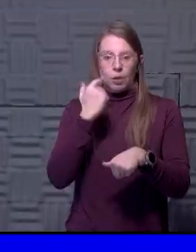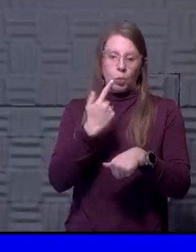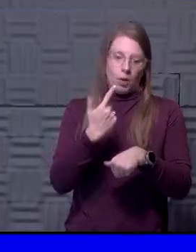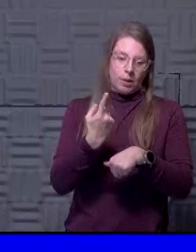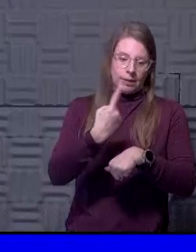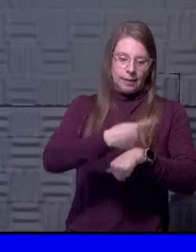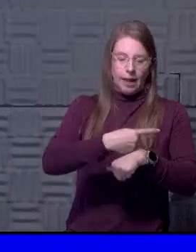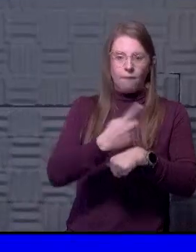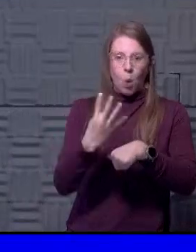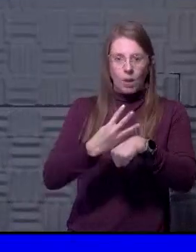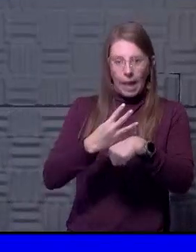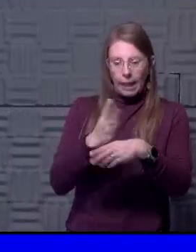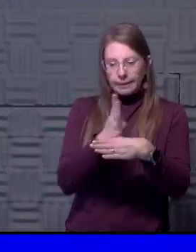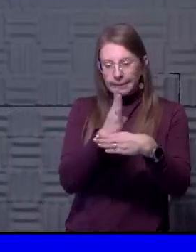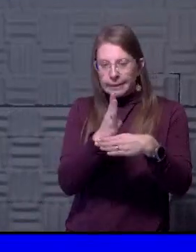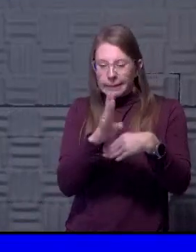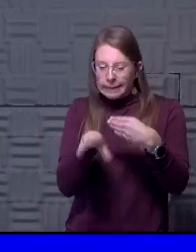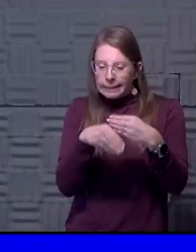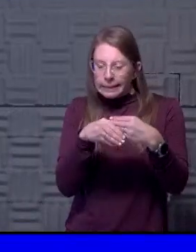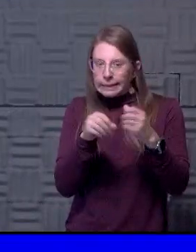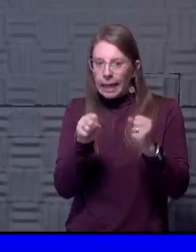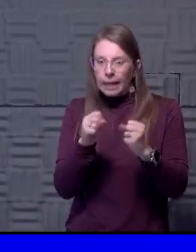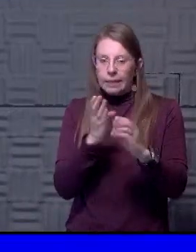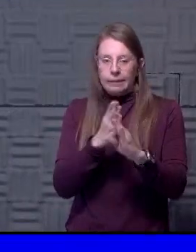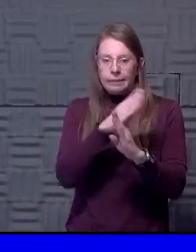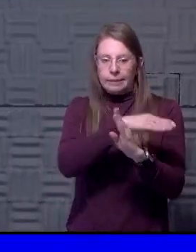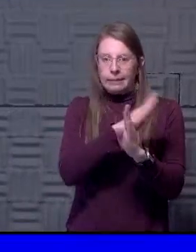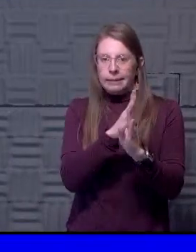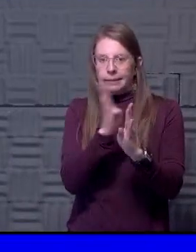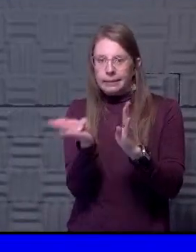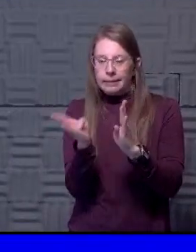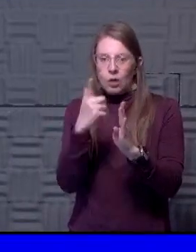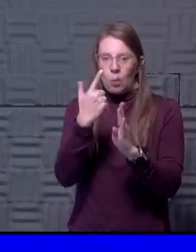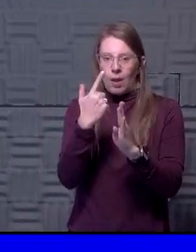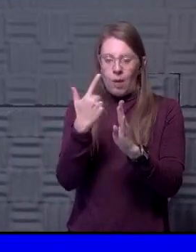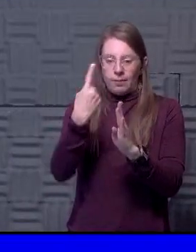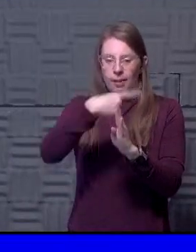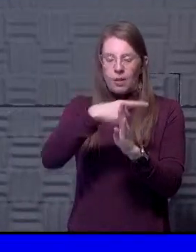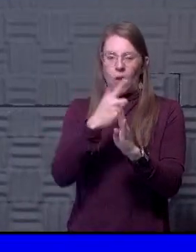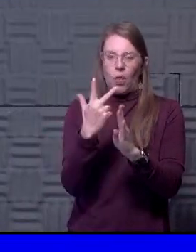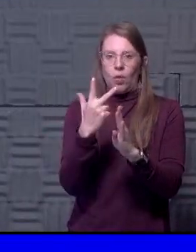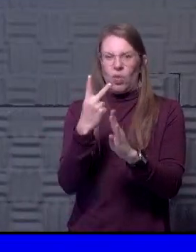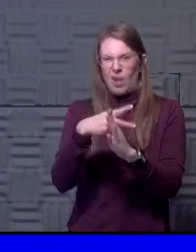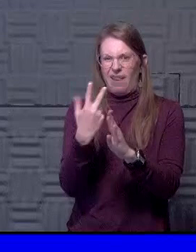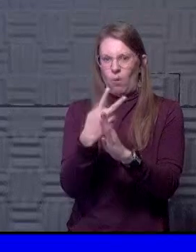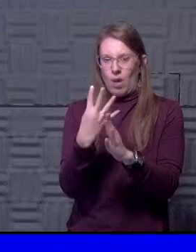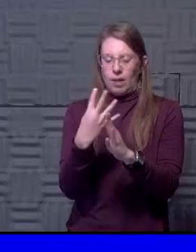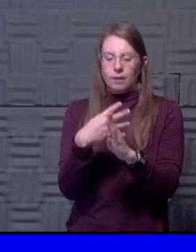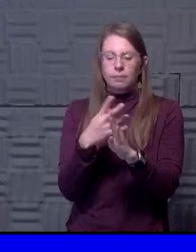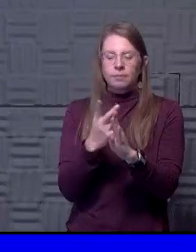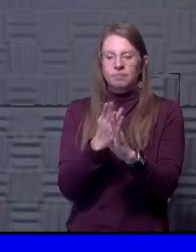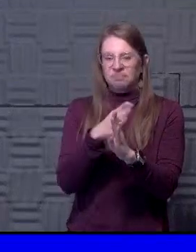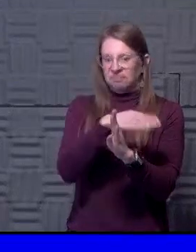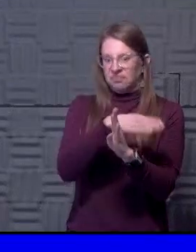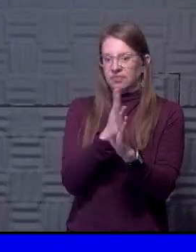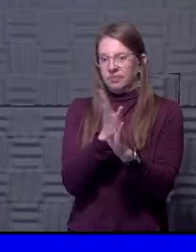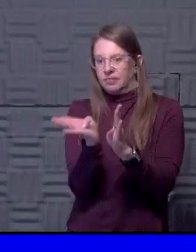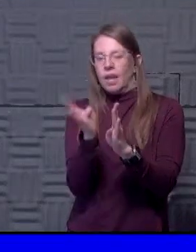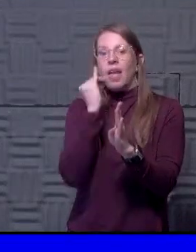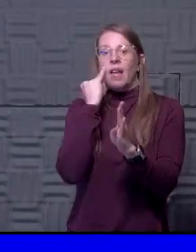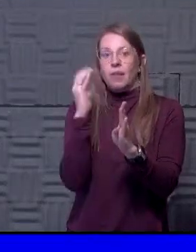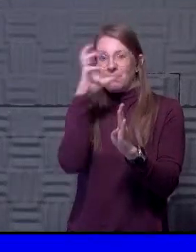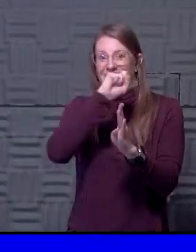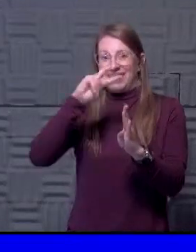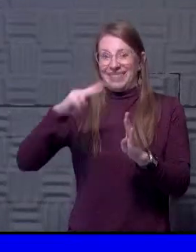days, there is that 4-day grace period, either side of that. I think it's on both of them, yeah, 3 to 4 days. And then, but once you do, if you miss that